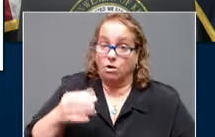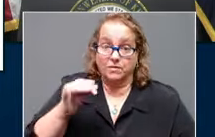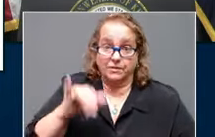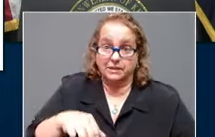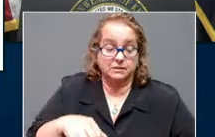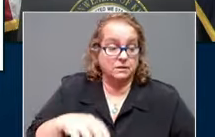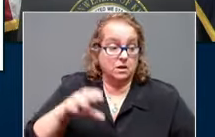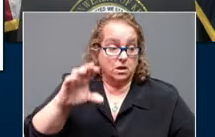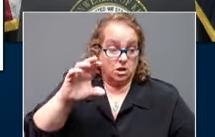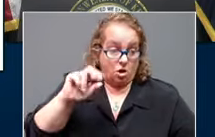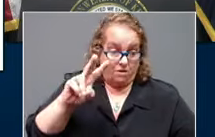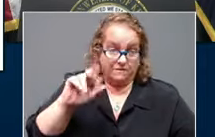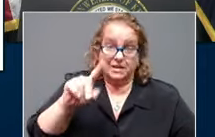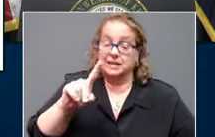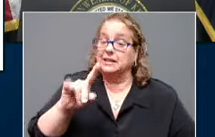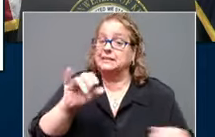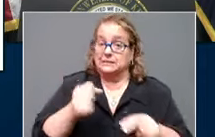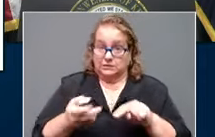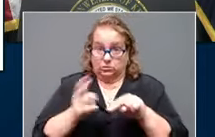and now.